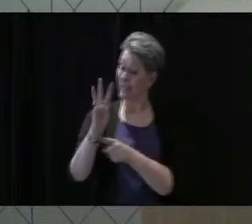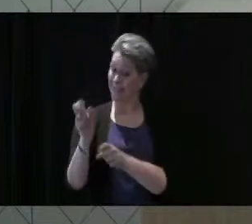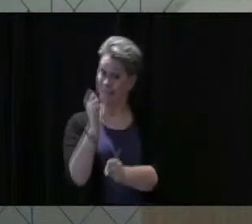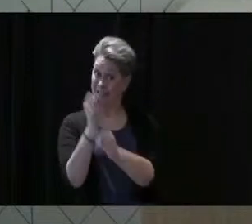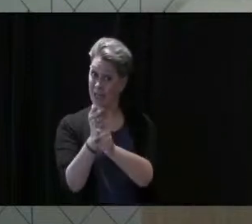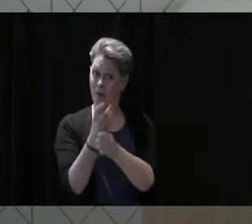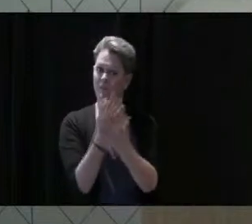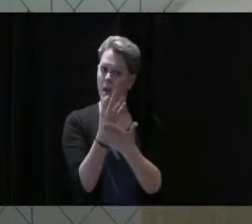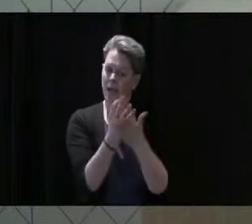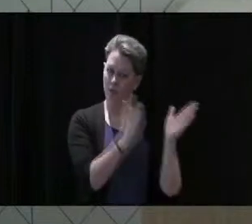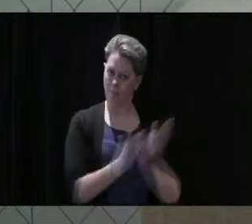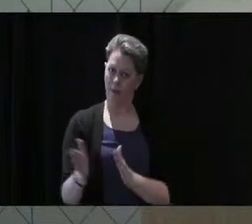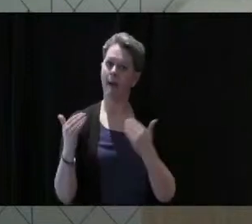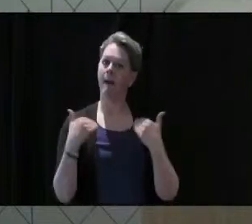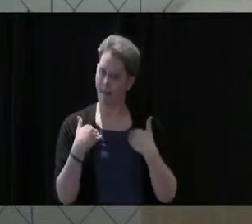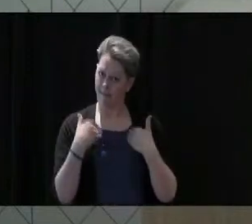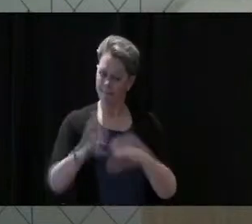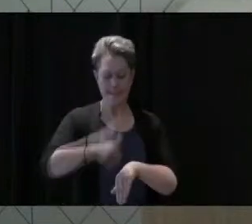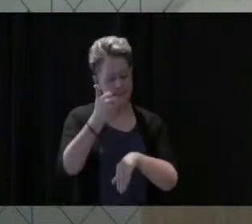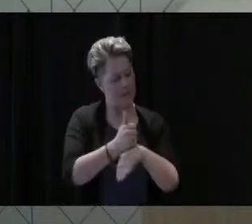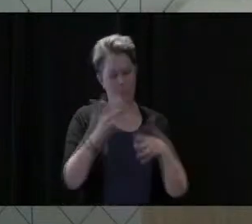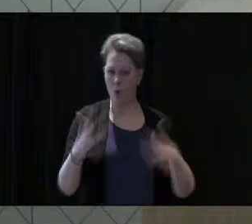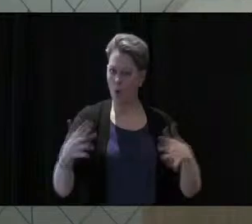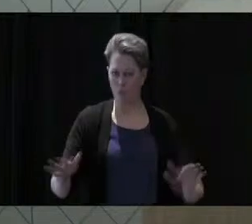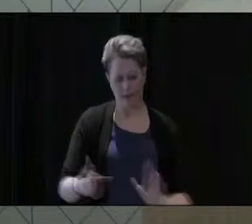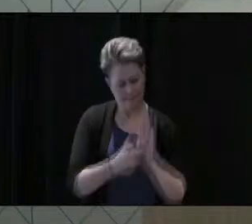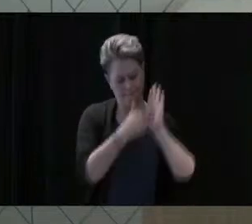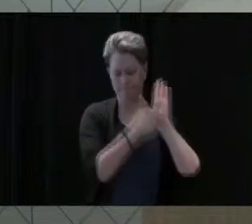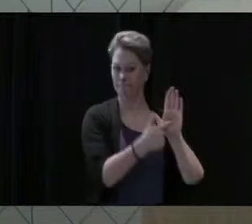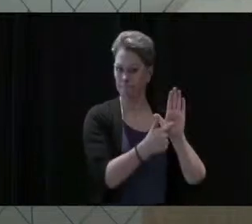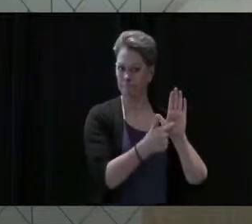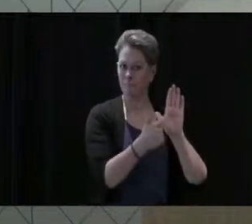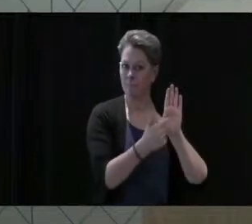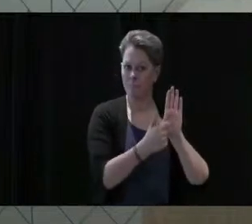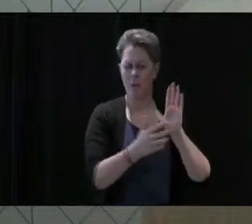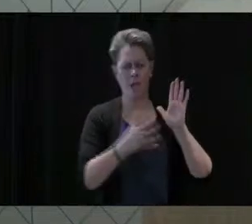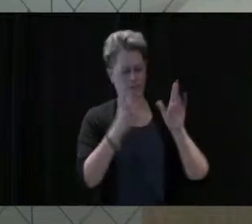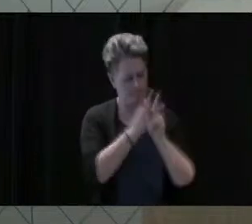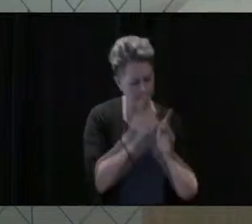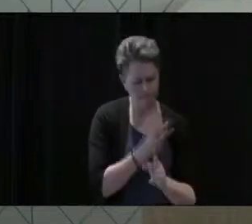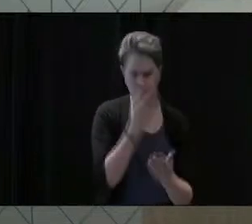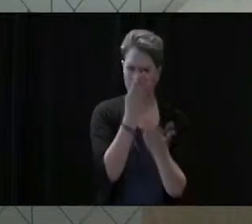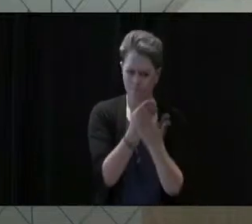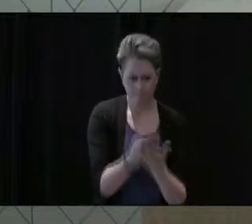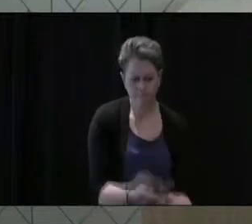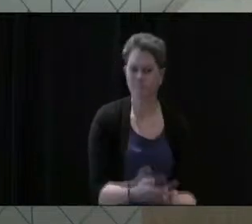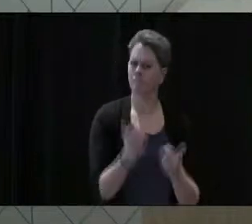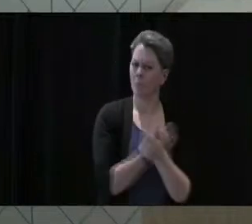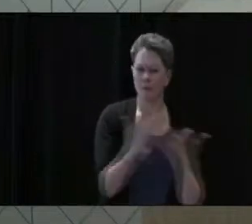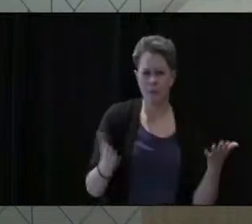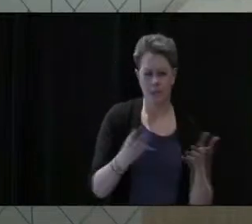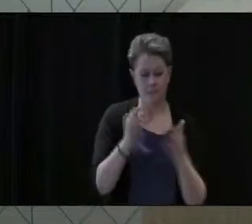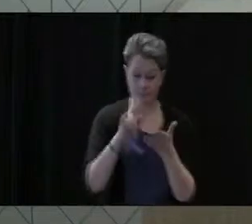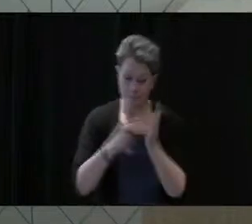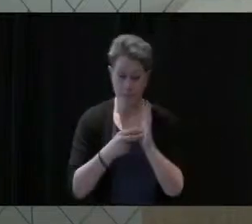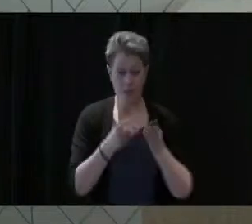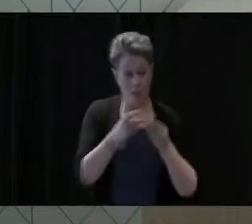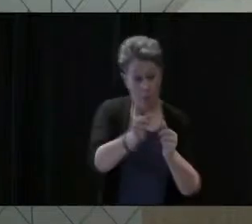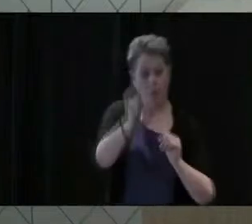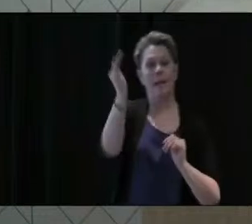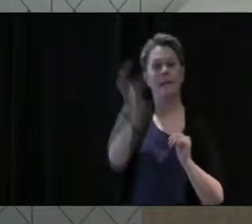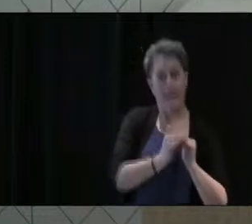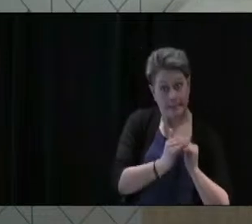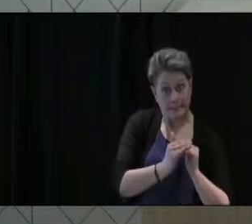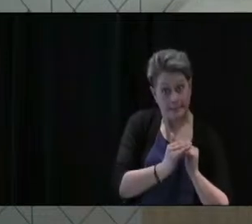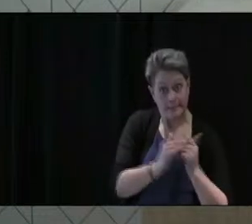plan. It is a balanced and measured approach, a combination of expenditure reductions and